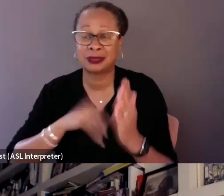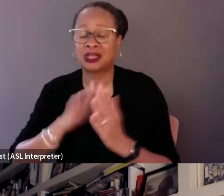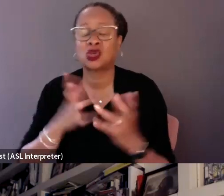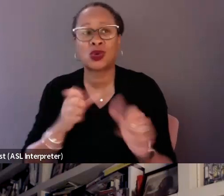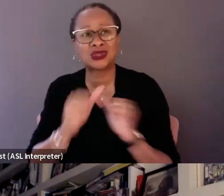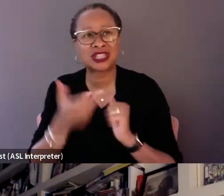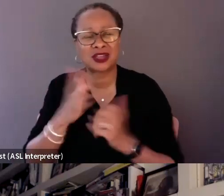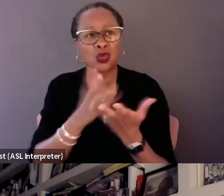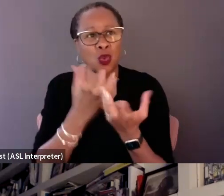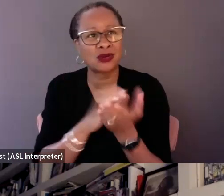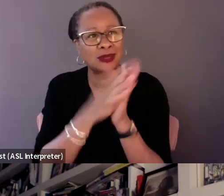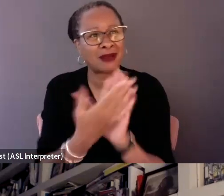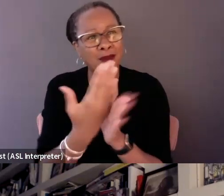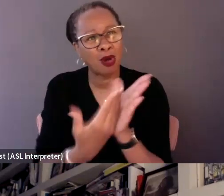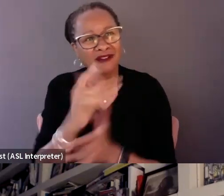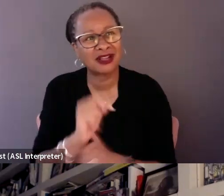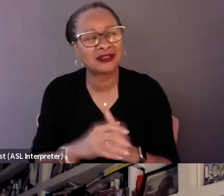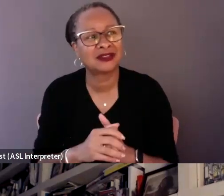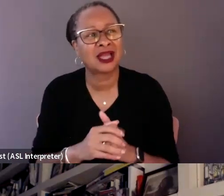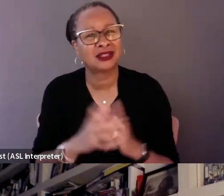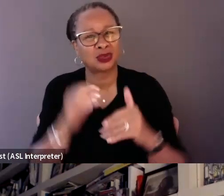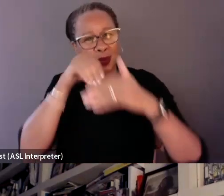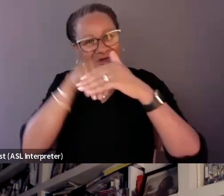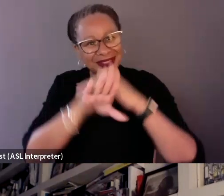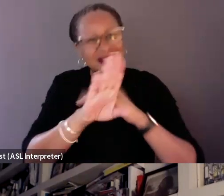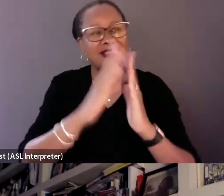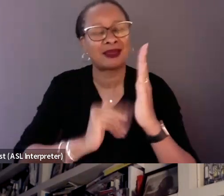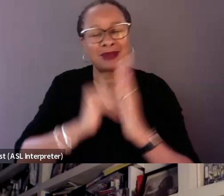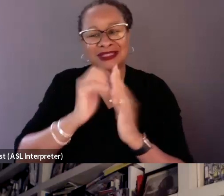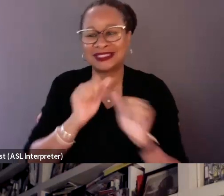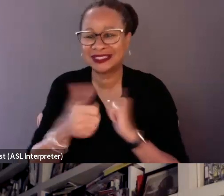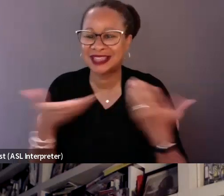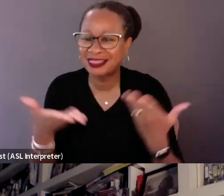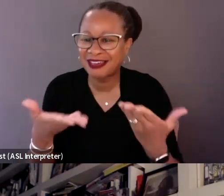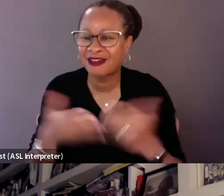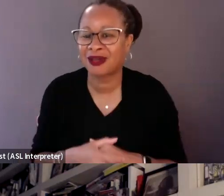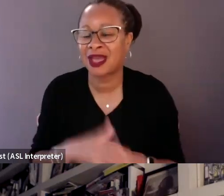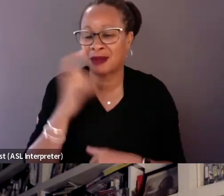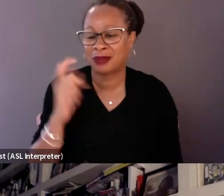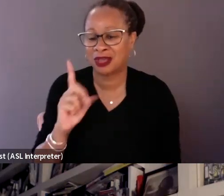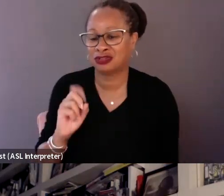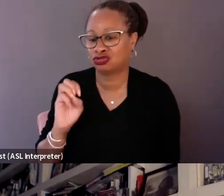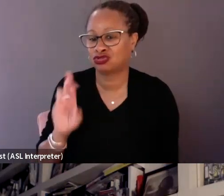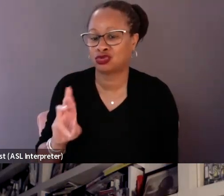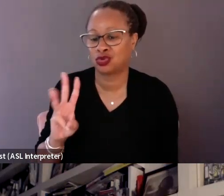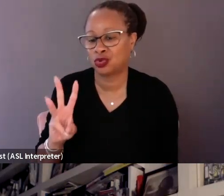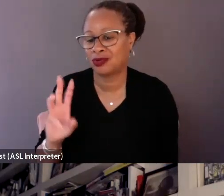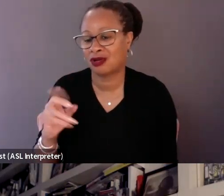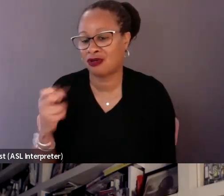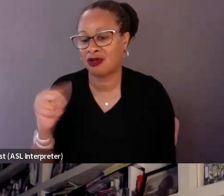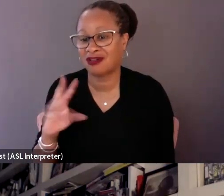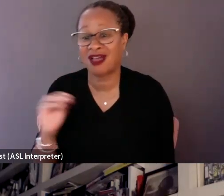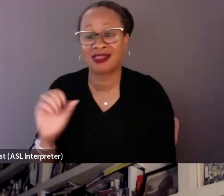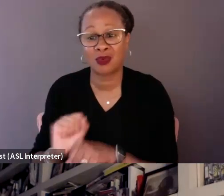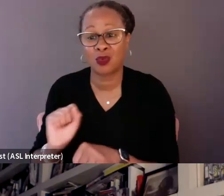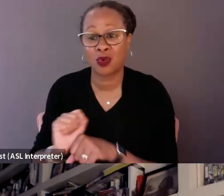to be part of it, to go inside and stay there, because you look around in the world and